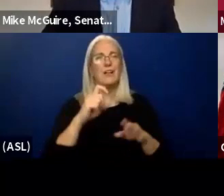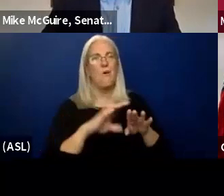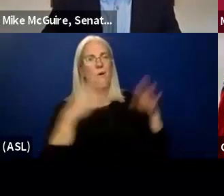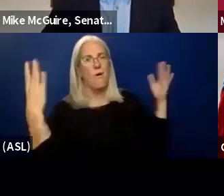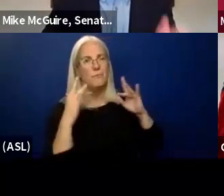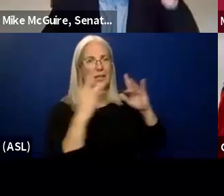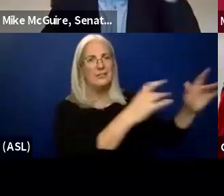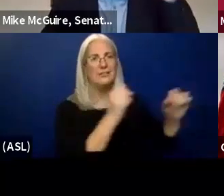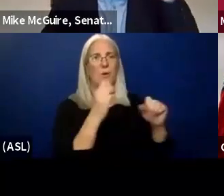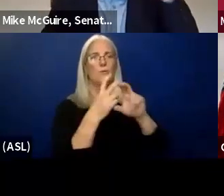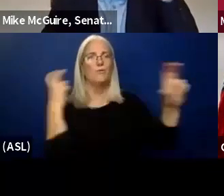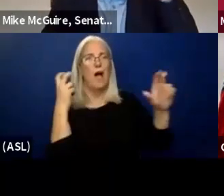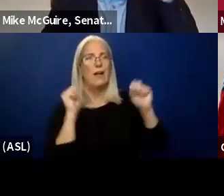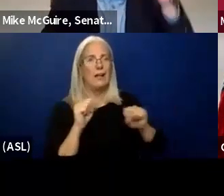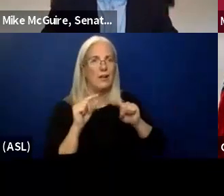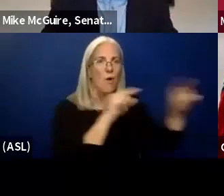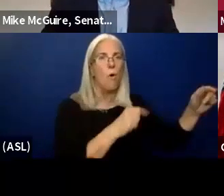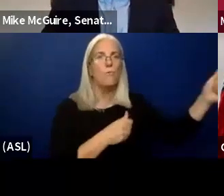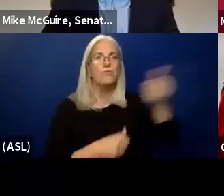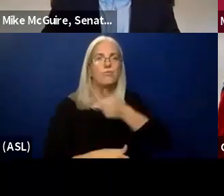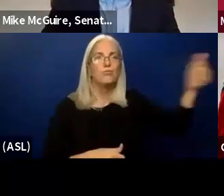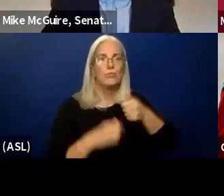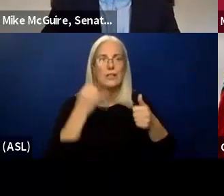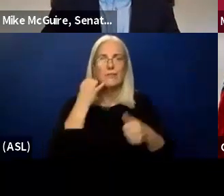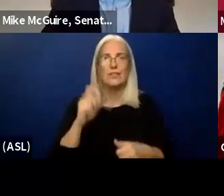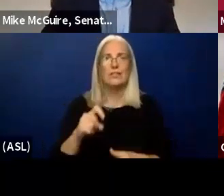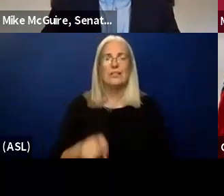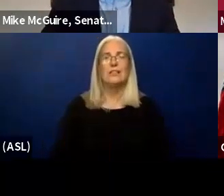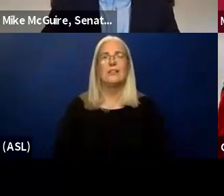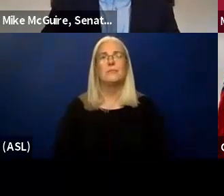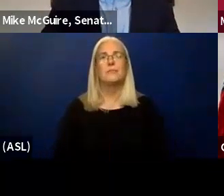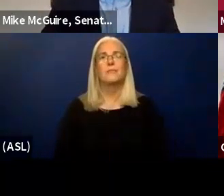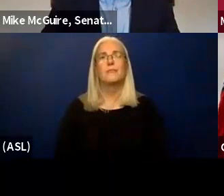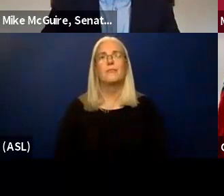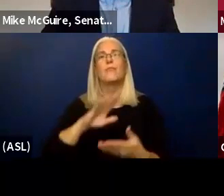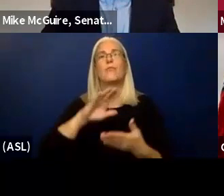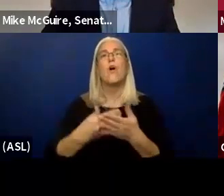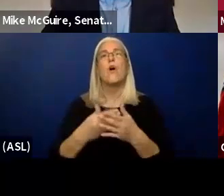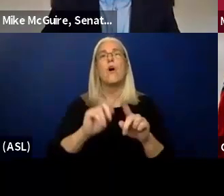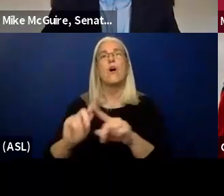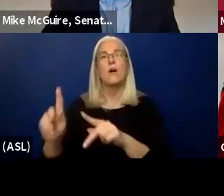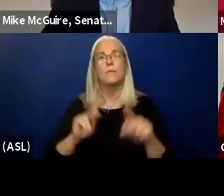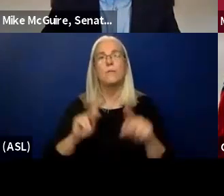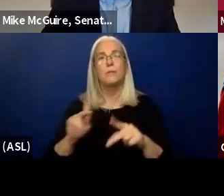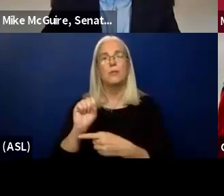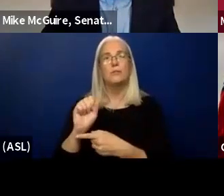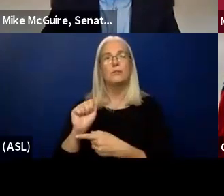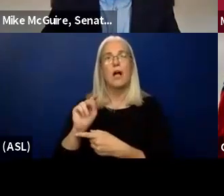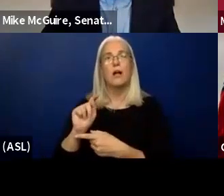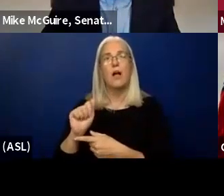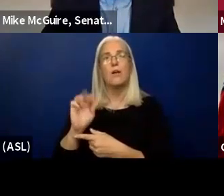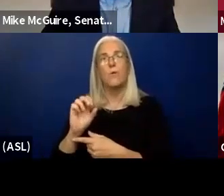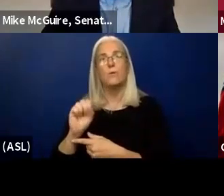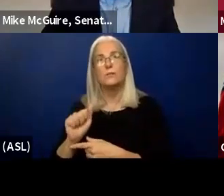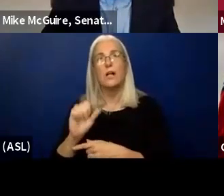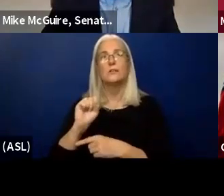job. And I want to thank everyone in Santa Rosa, Sonoma County, everyone that's watching. Everyone's been fabulous,